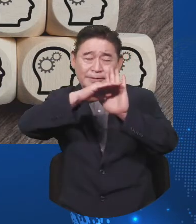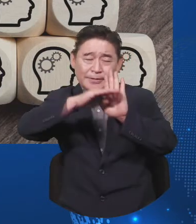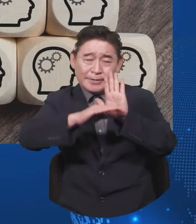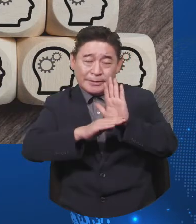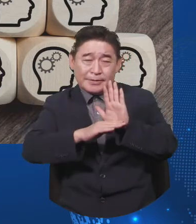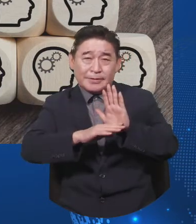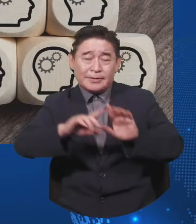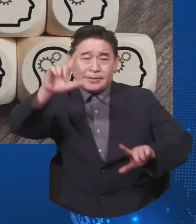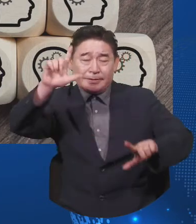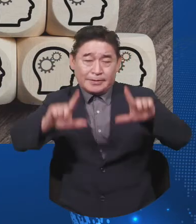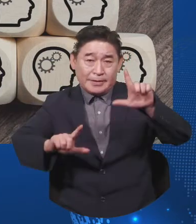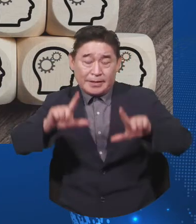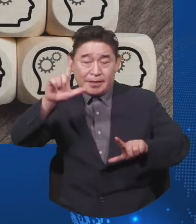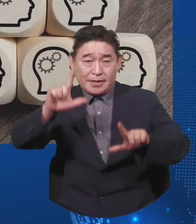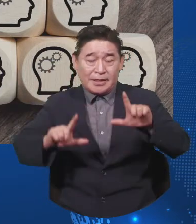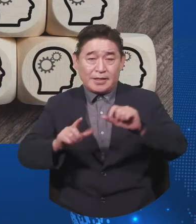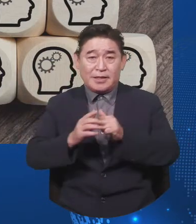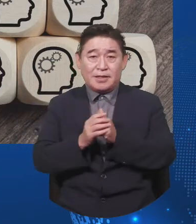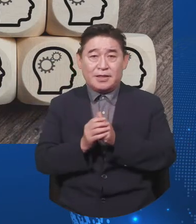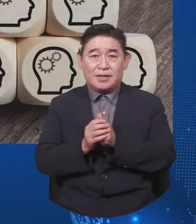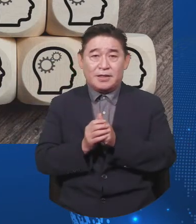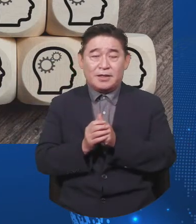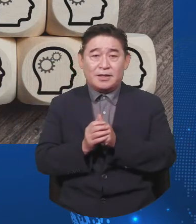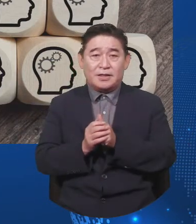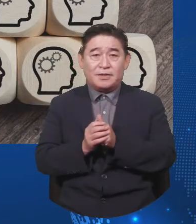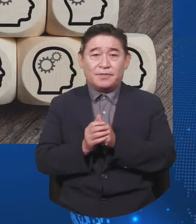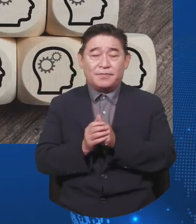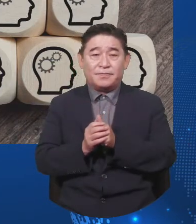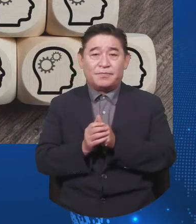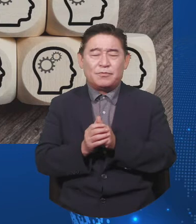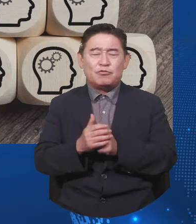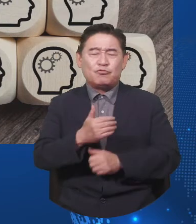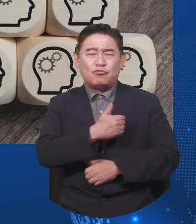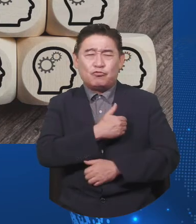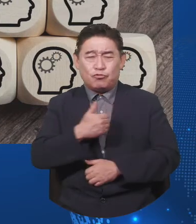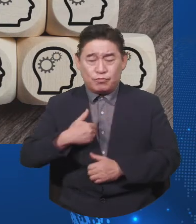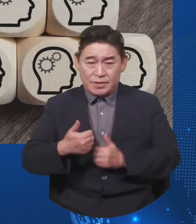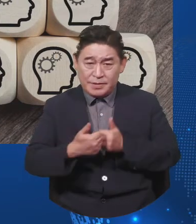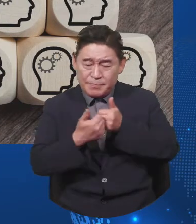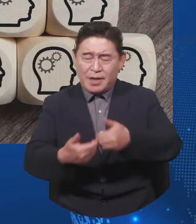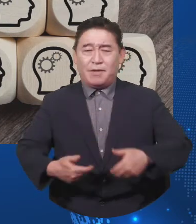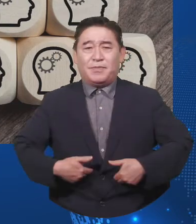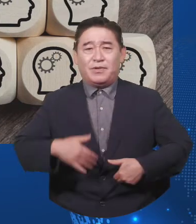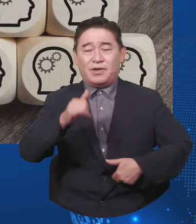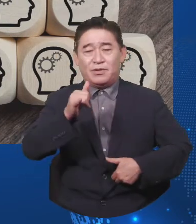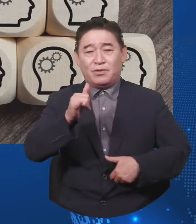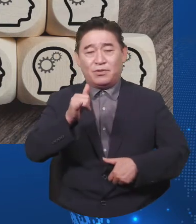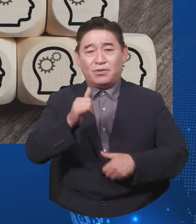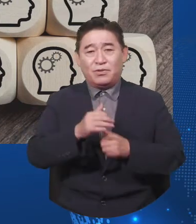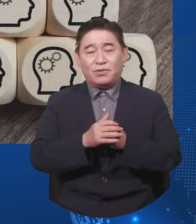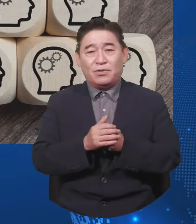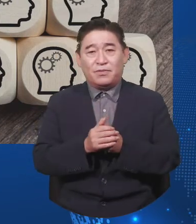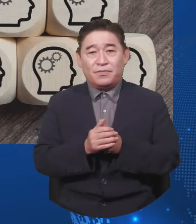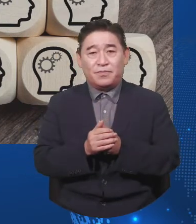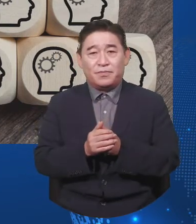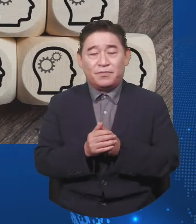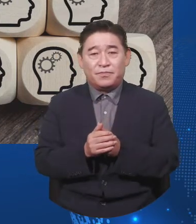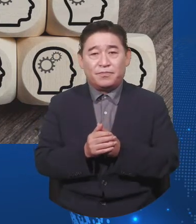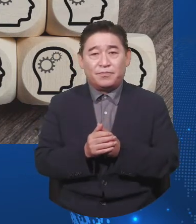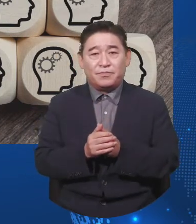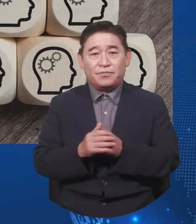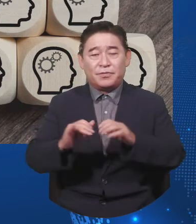rises up to its challenge, and we need to focus our attention and strengthen the